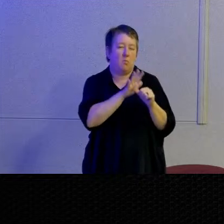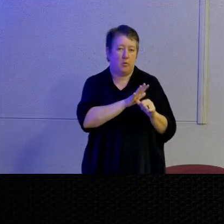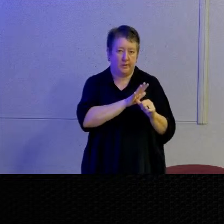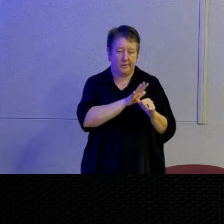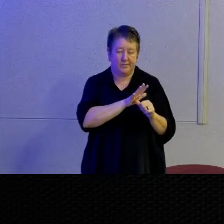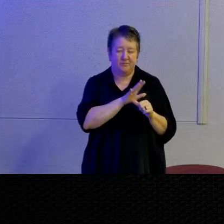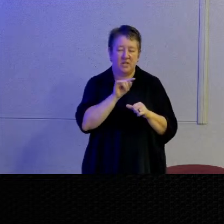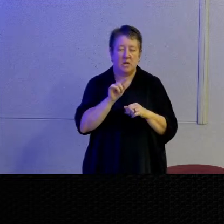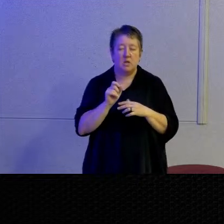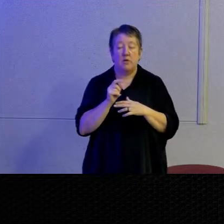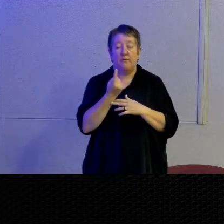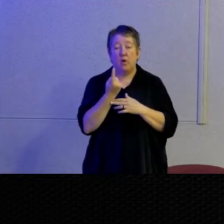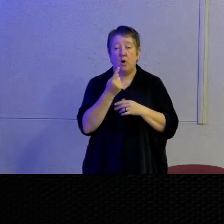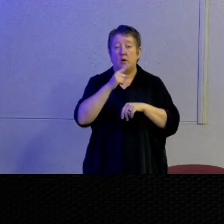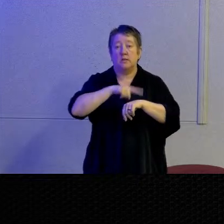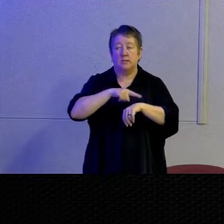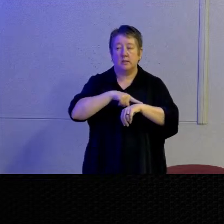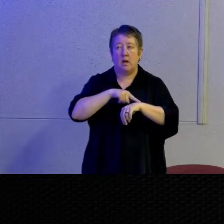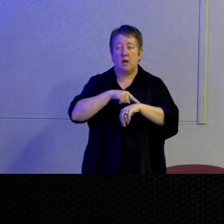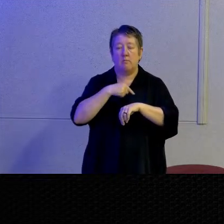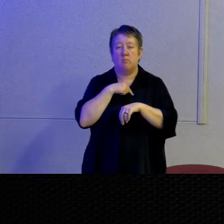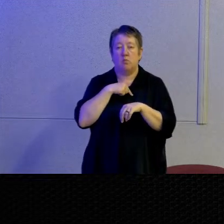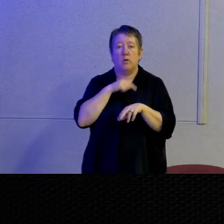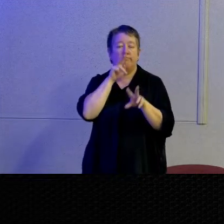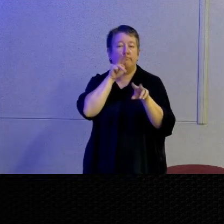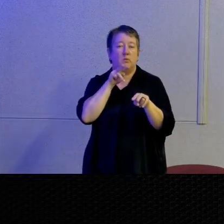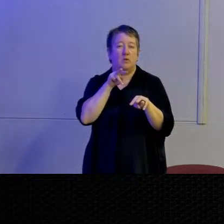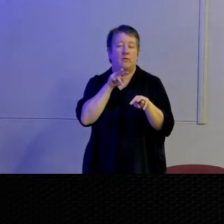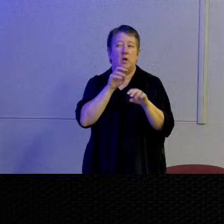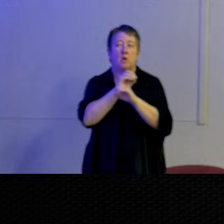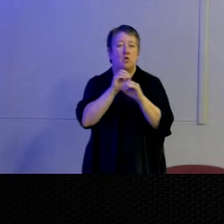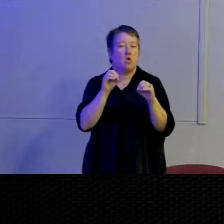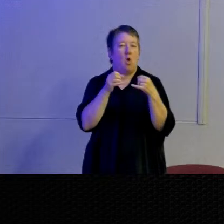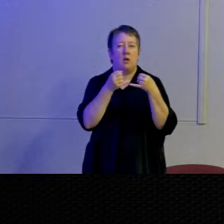time we've observed a nonlinear Higgs coupling.